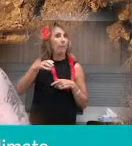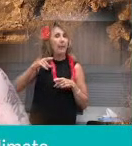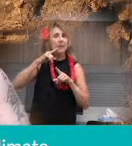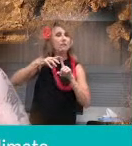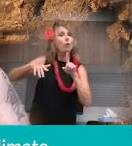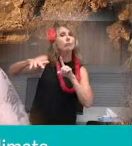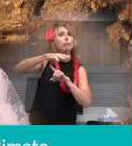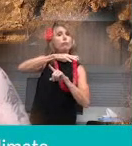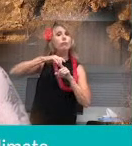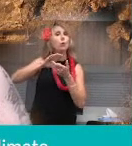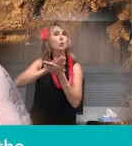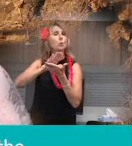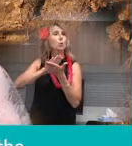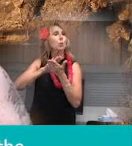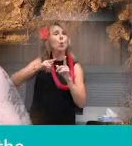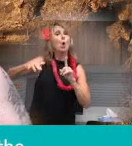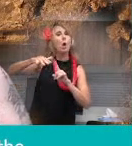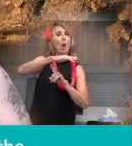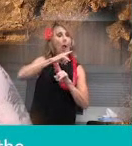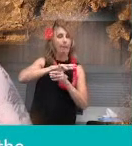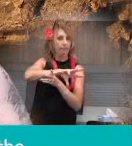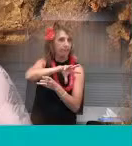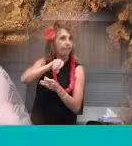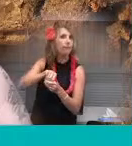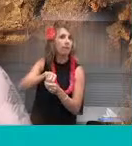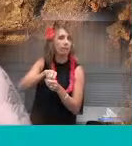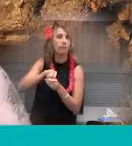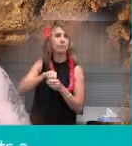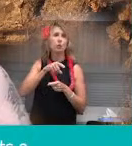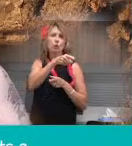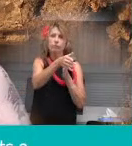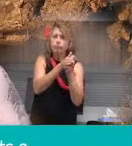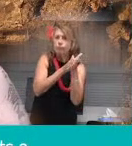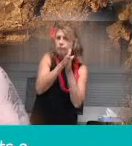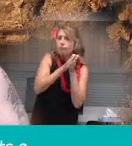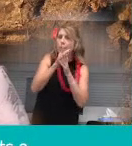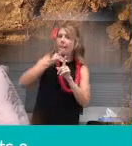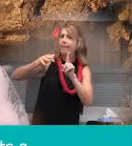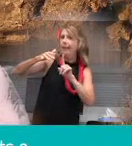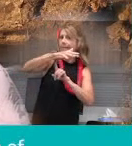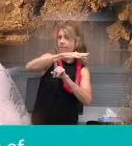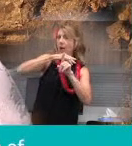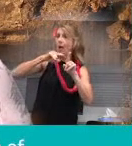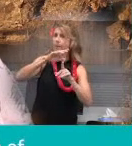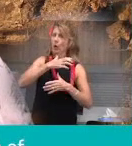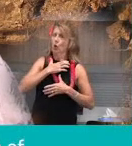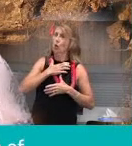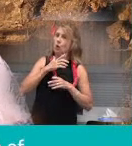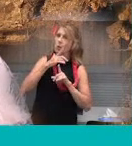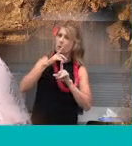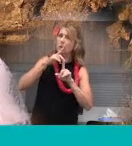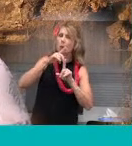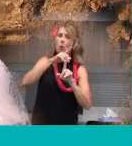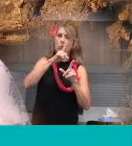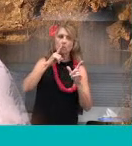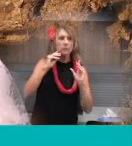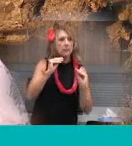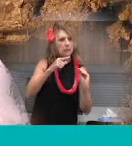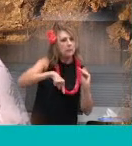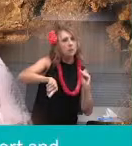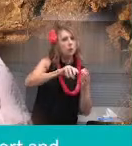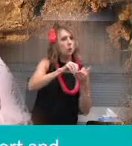school climate. Through her own passion for the environment, she has instilled in her students a knowledge of the importance of